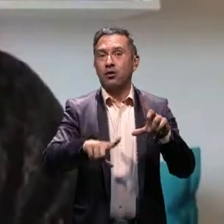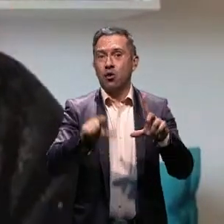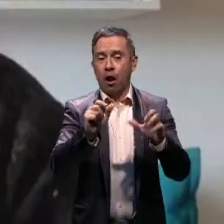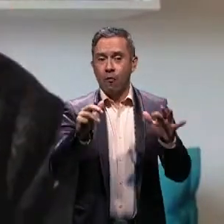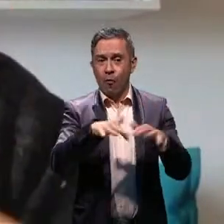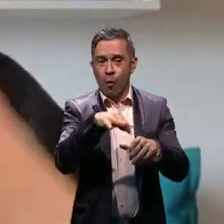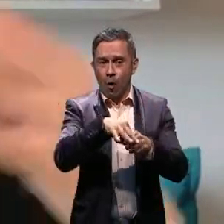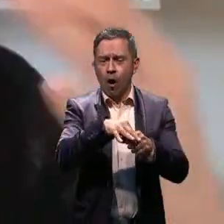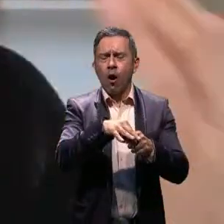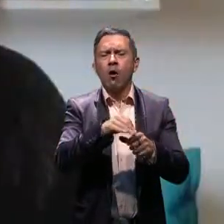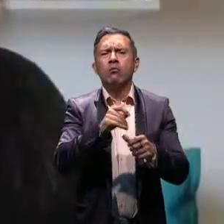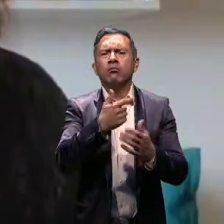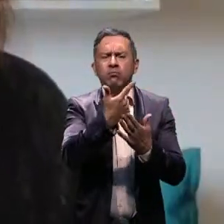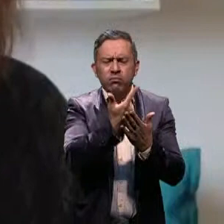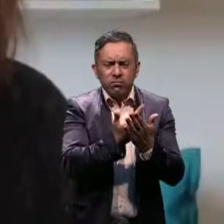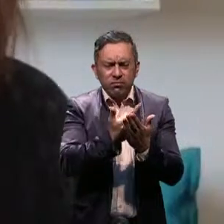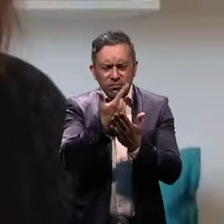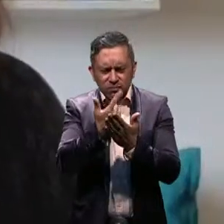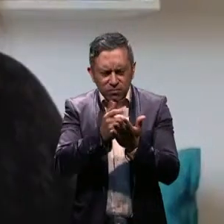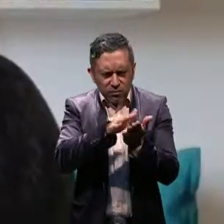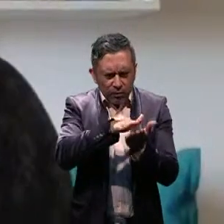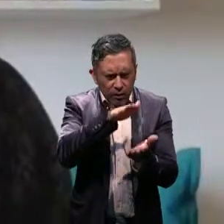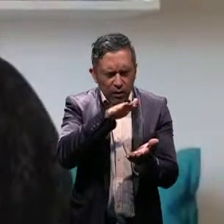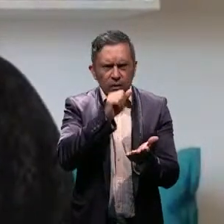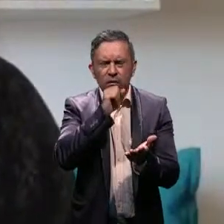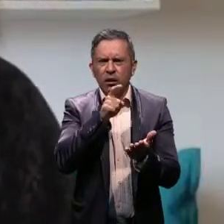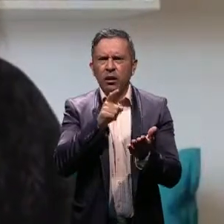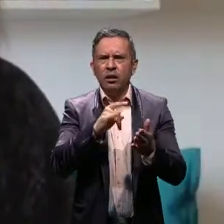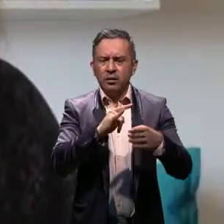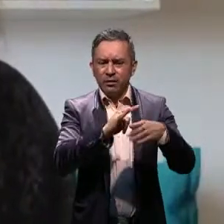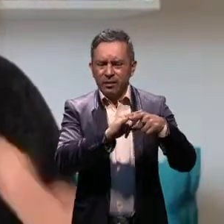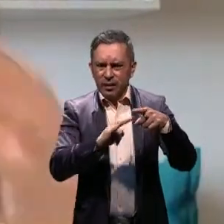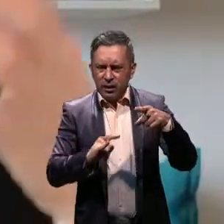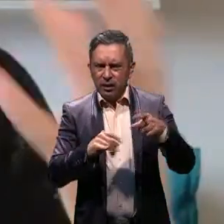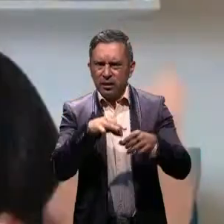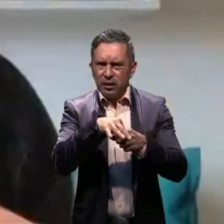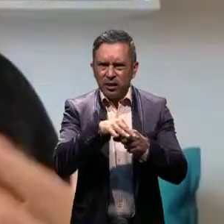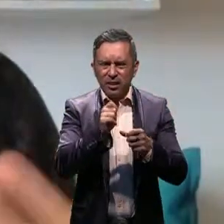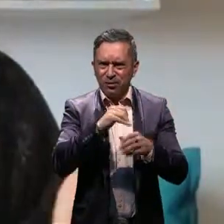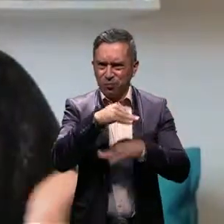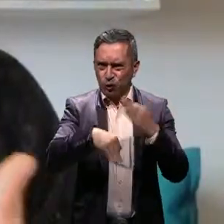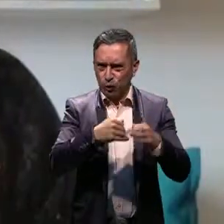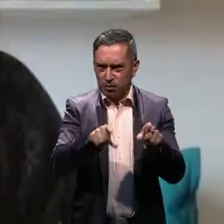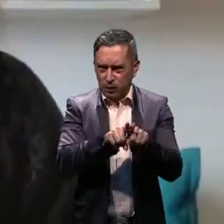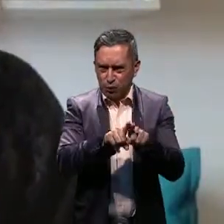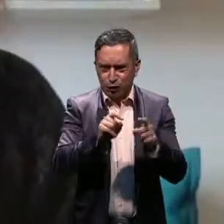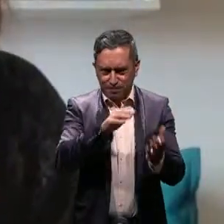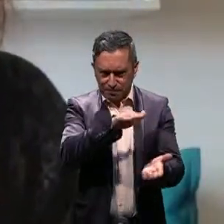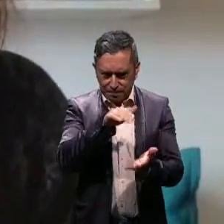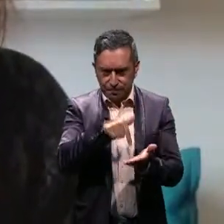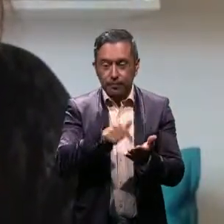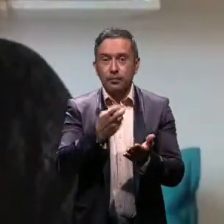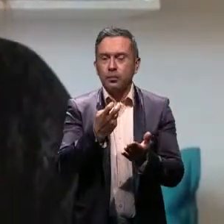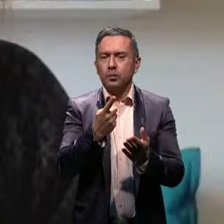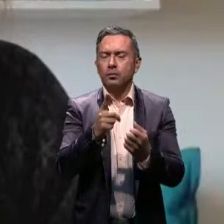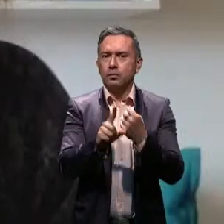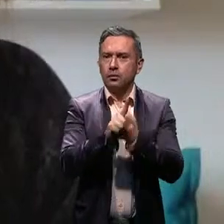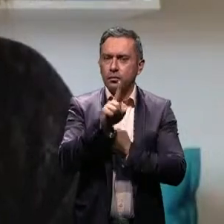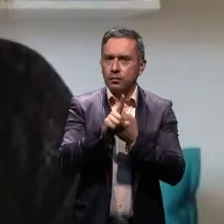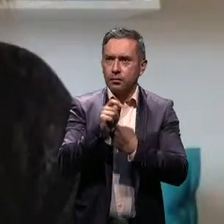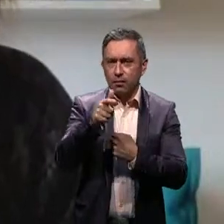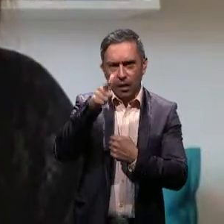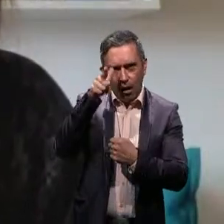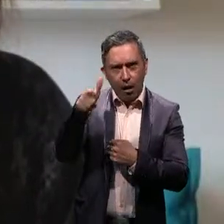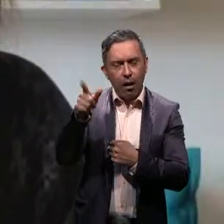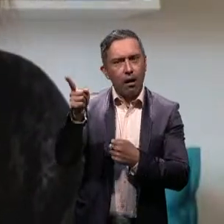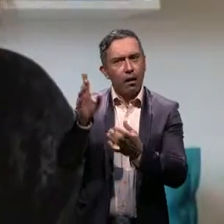centralized, where counting is done with the same electoral ballots. And so we have all these different